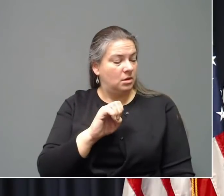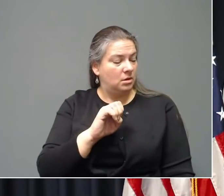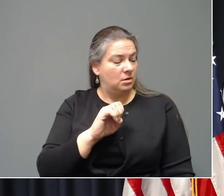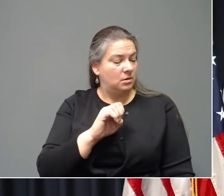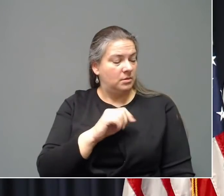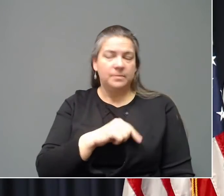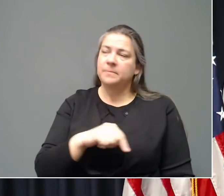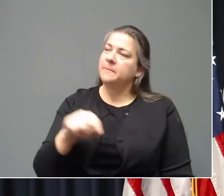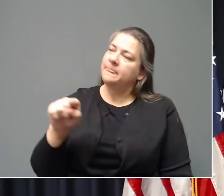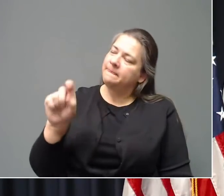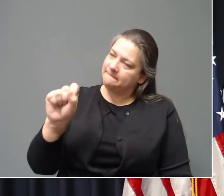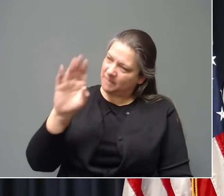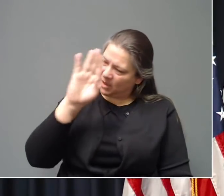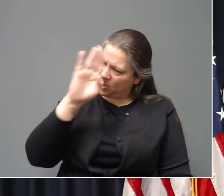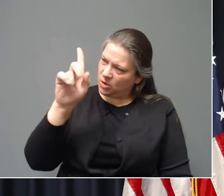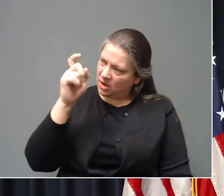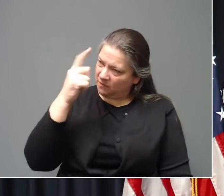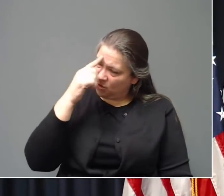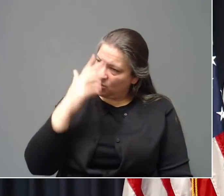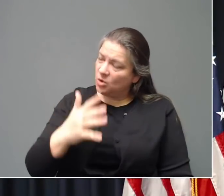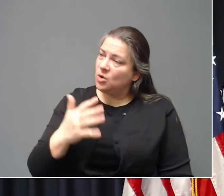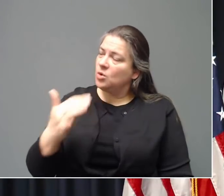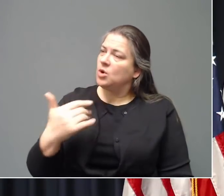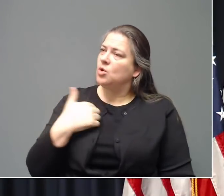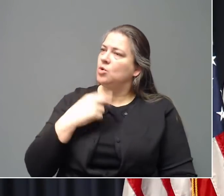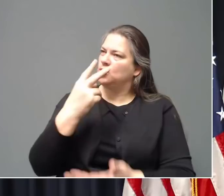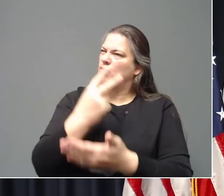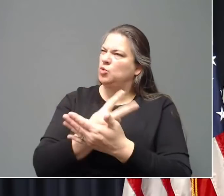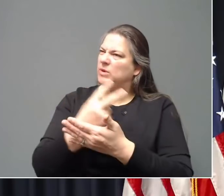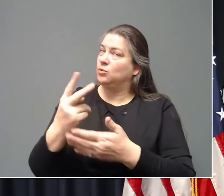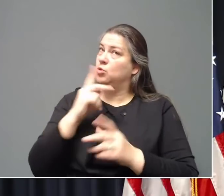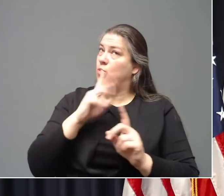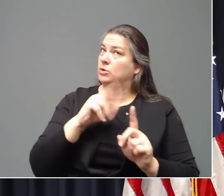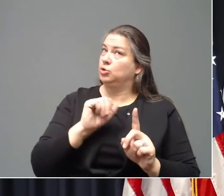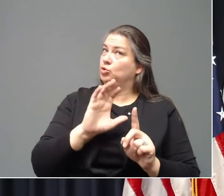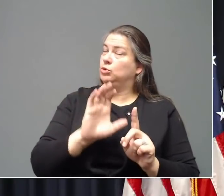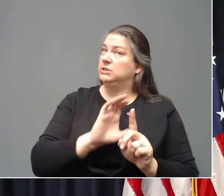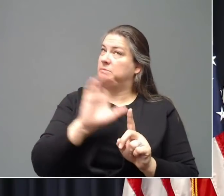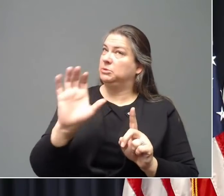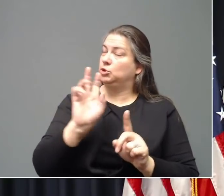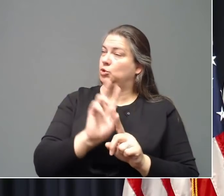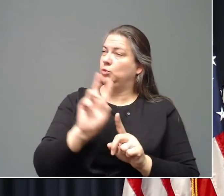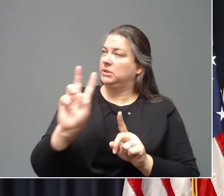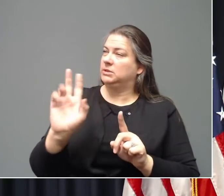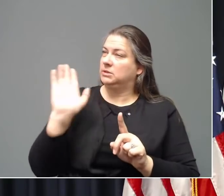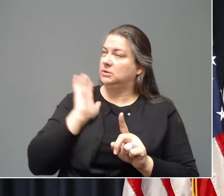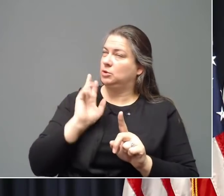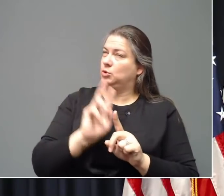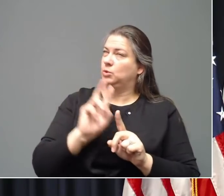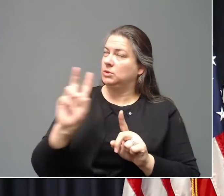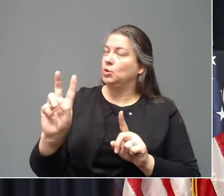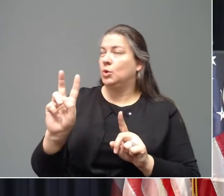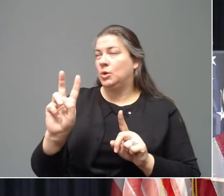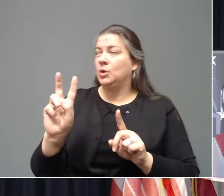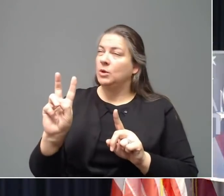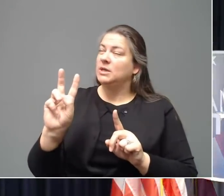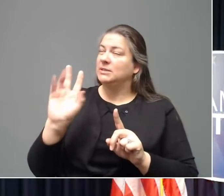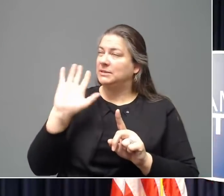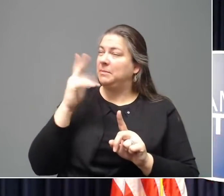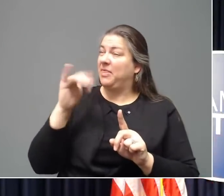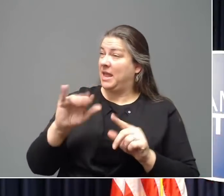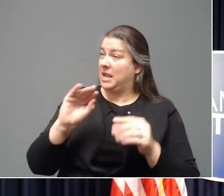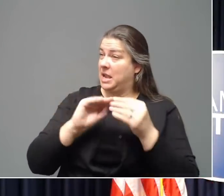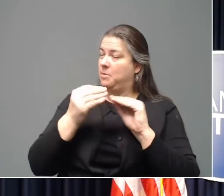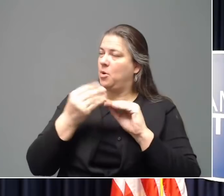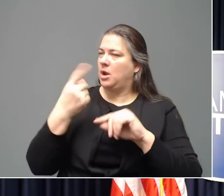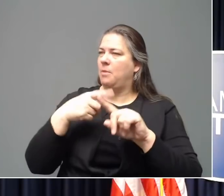Hi, Governor. So we're about 2 weeks out from Christmas. So logic would tell us that these high numbers are a result of